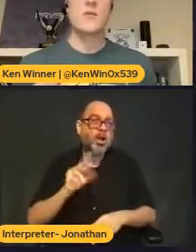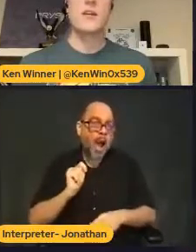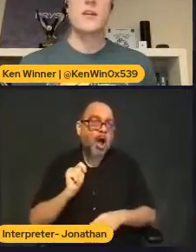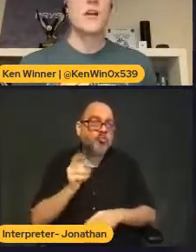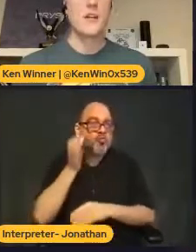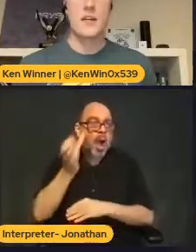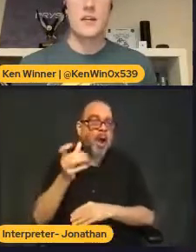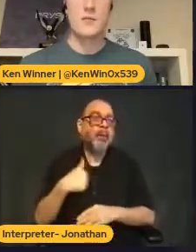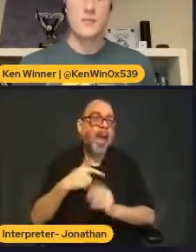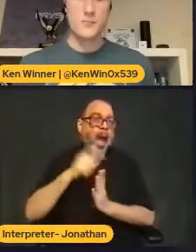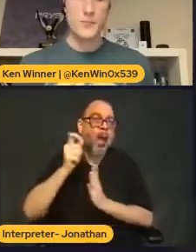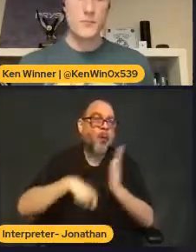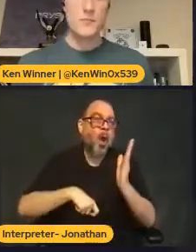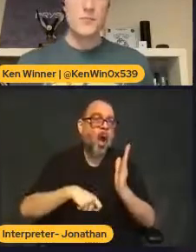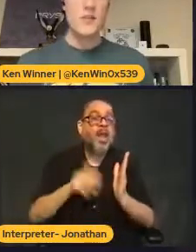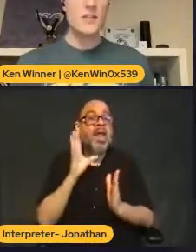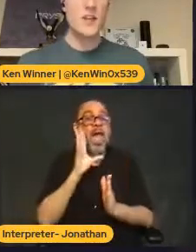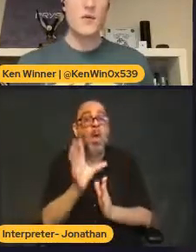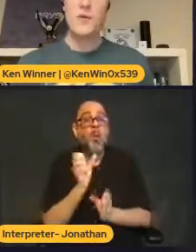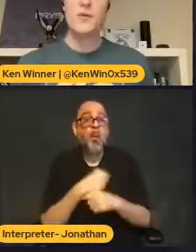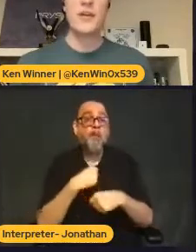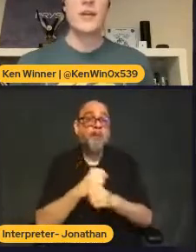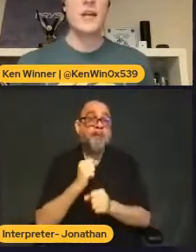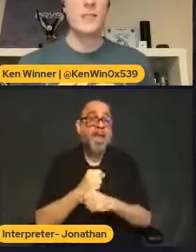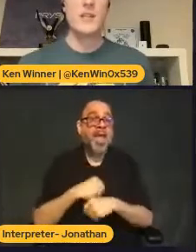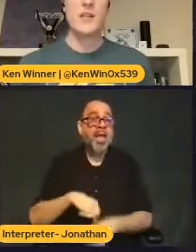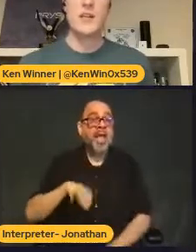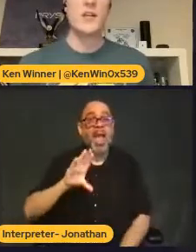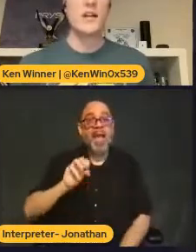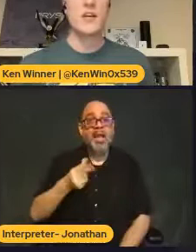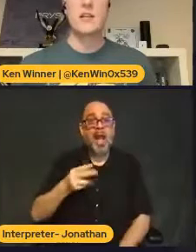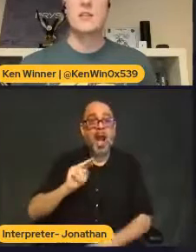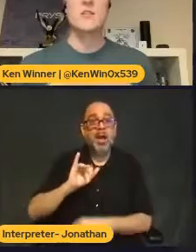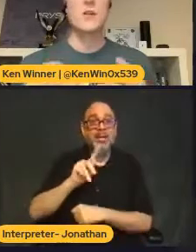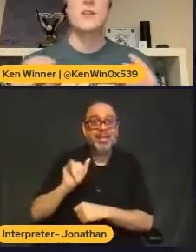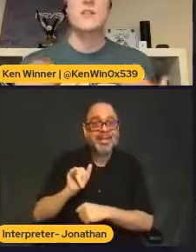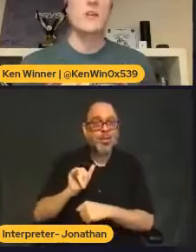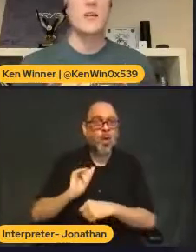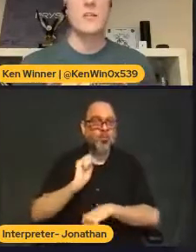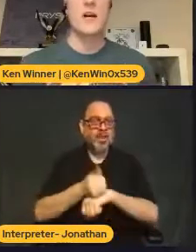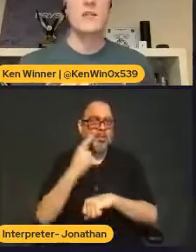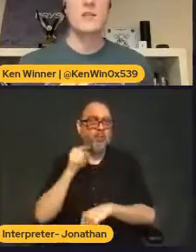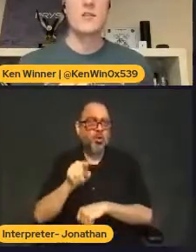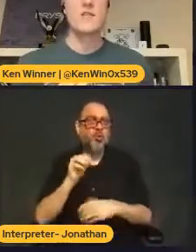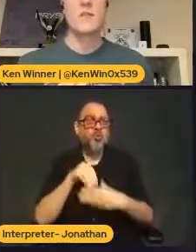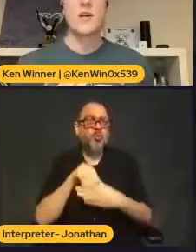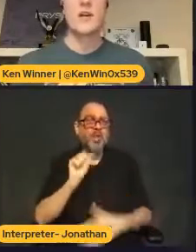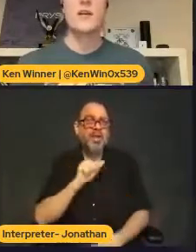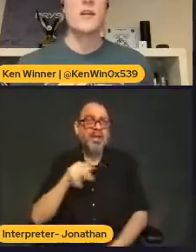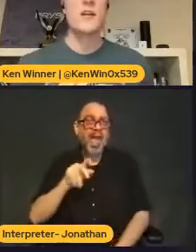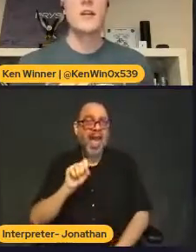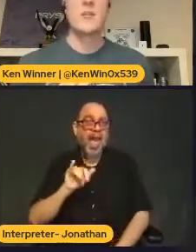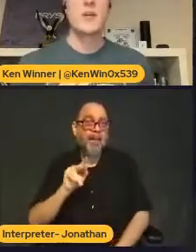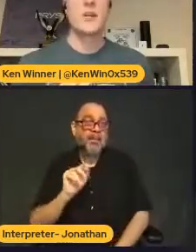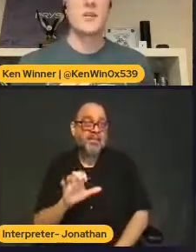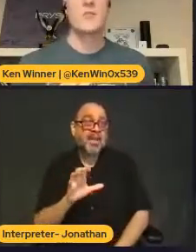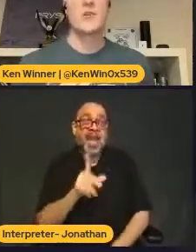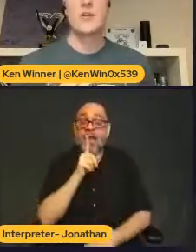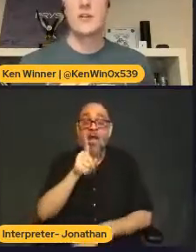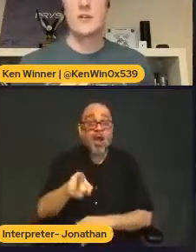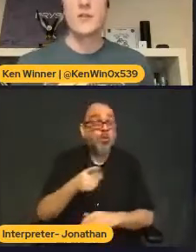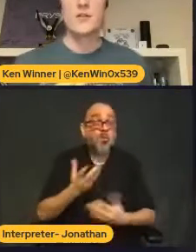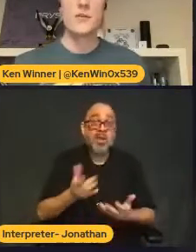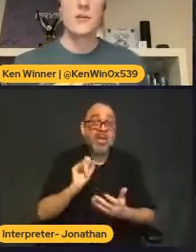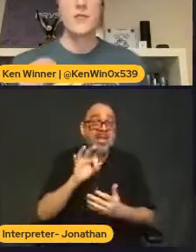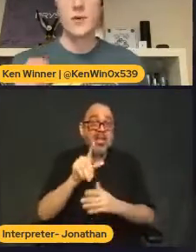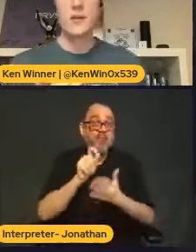will create a Cognito set up for you and appsync, and you kind of get this experience all out of the box just from writing npx